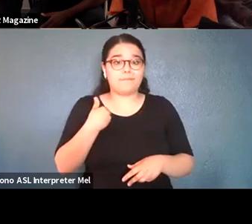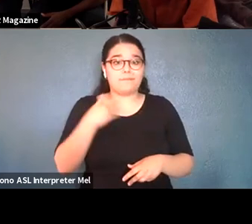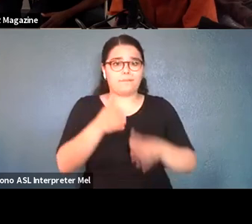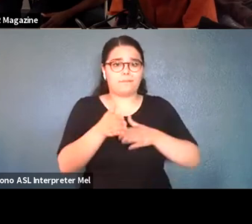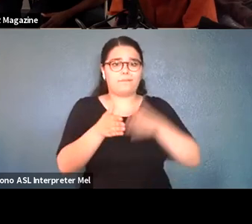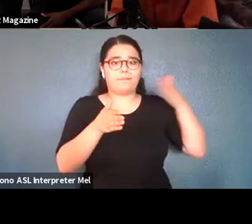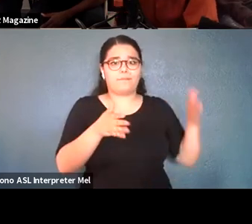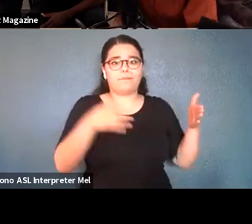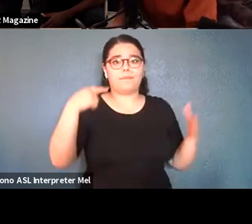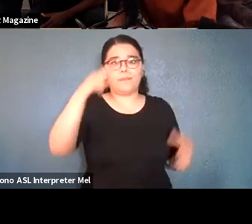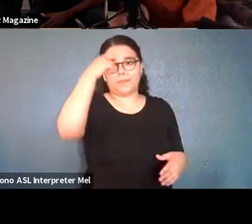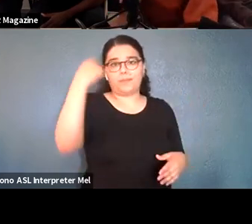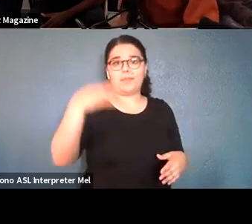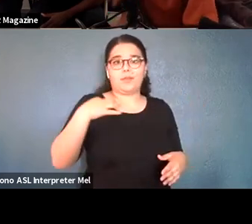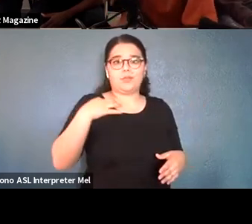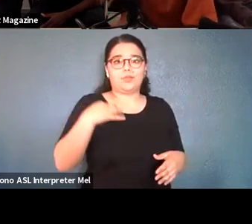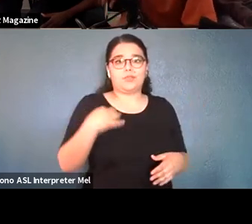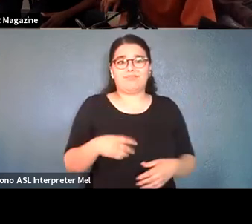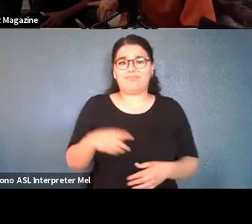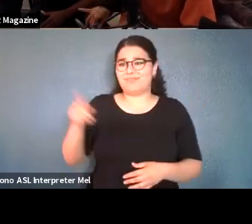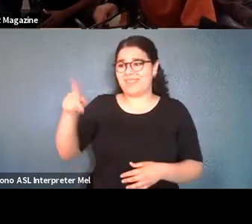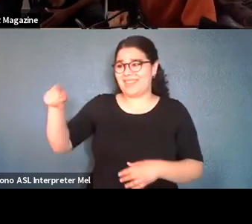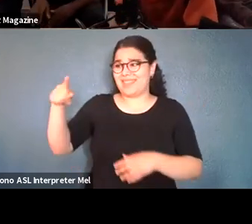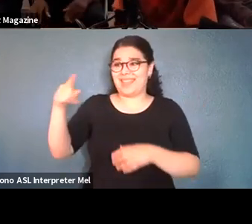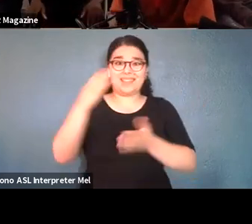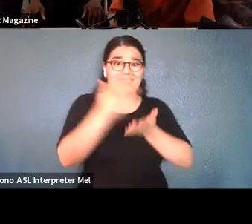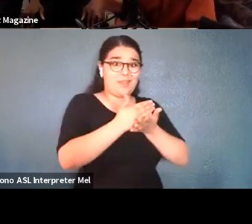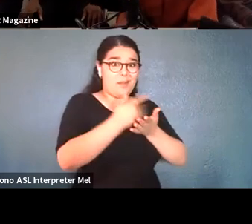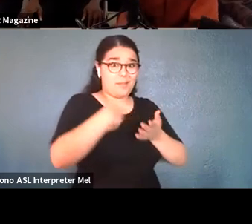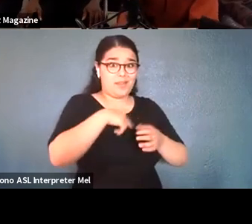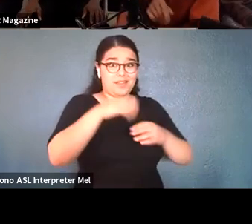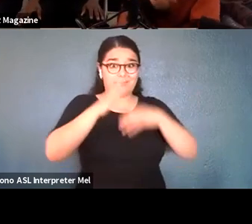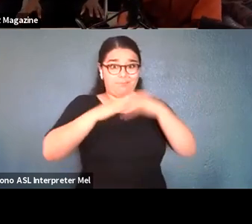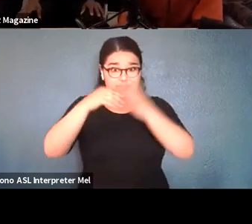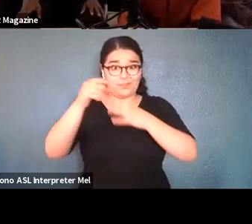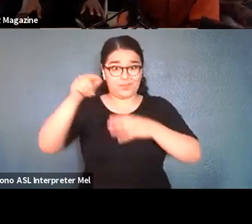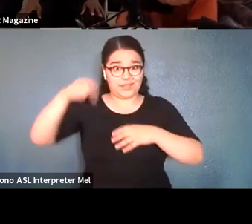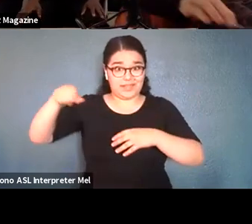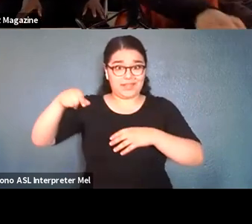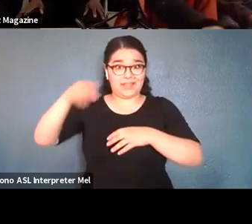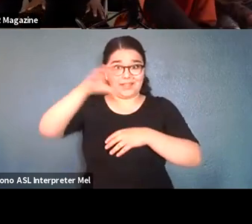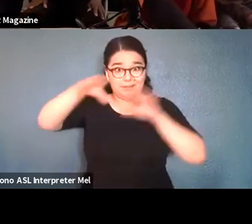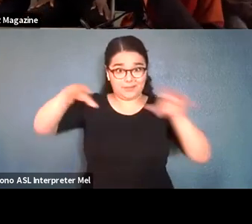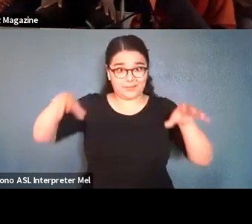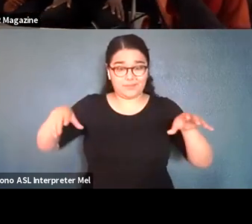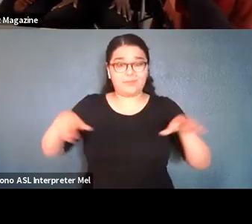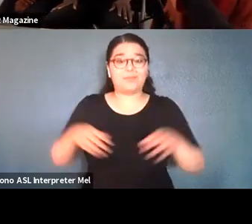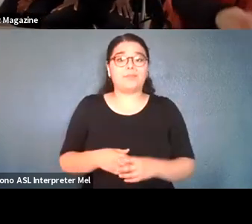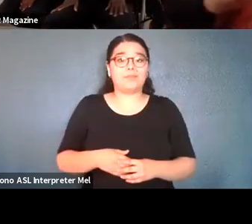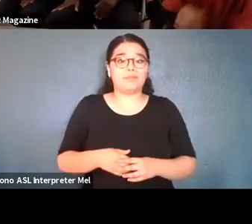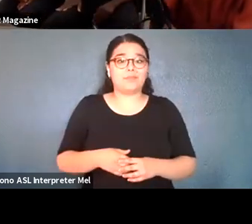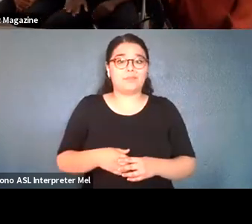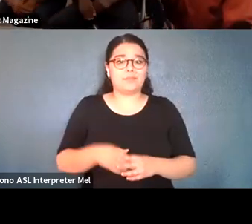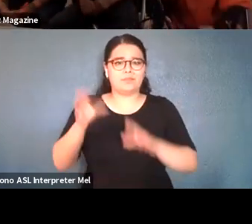they accused us for taking too long in the construction. Exactly. Moo, tell us a little bit about